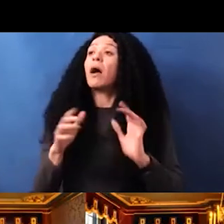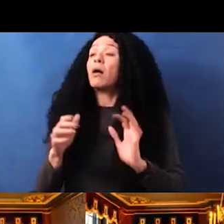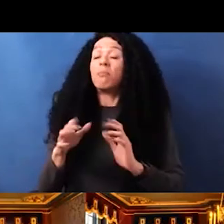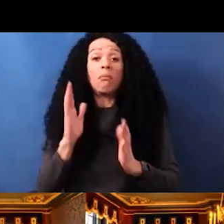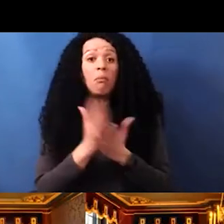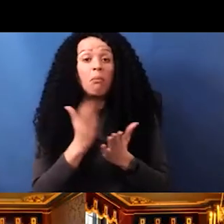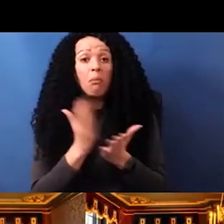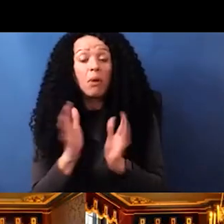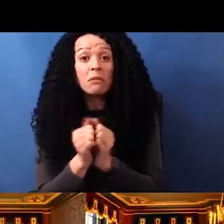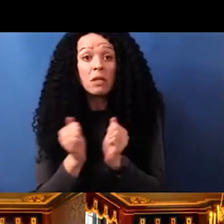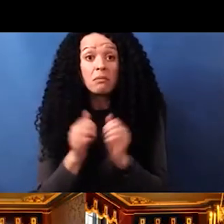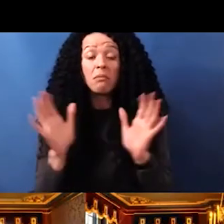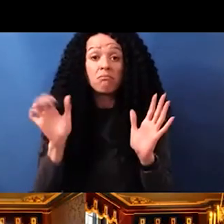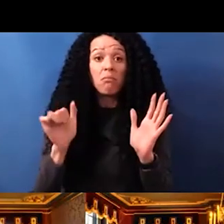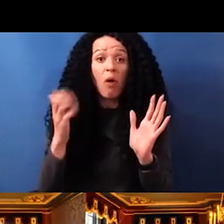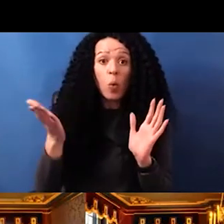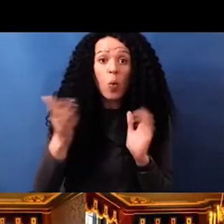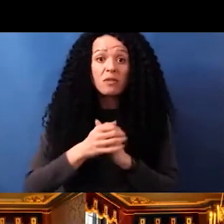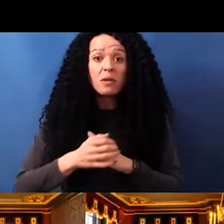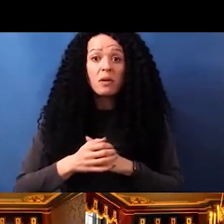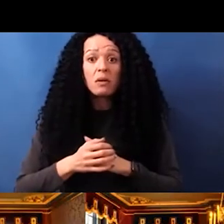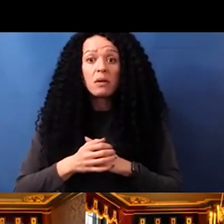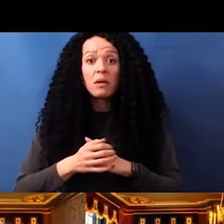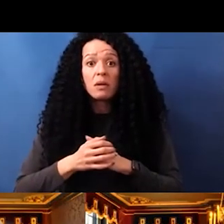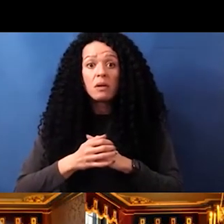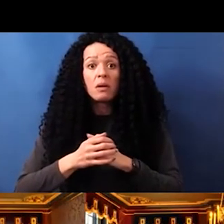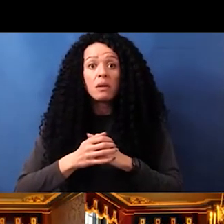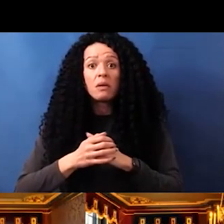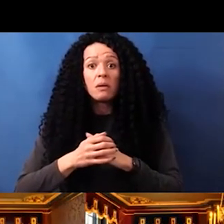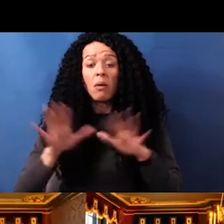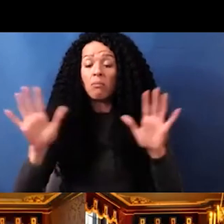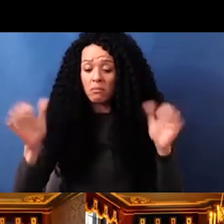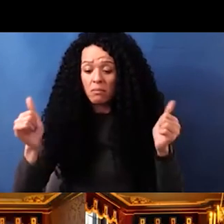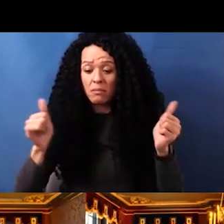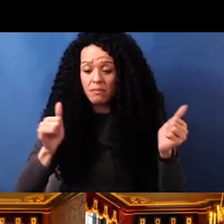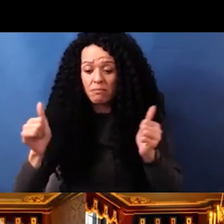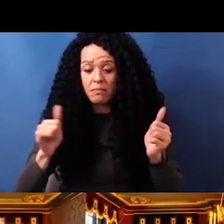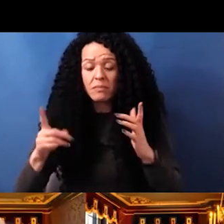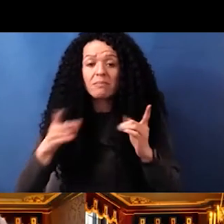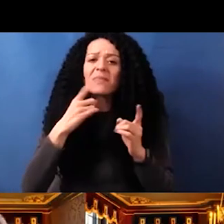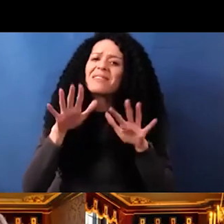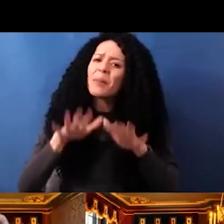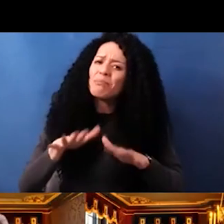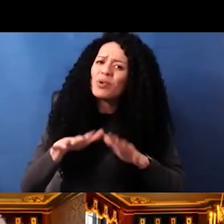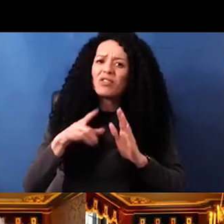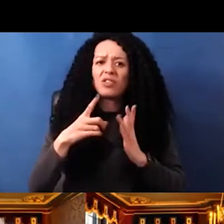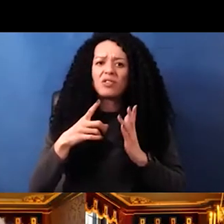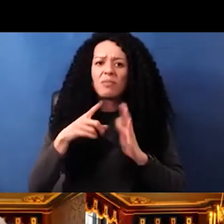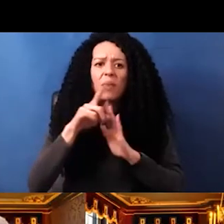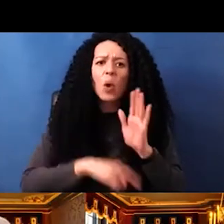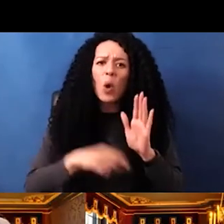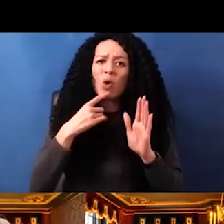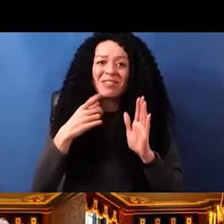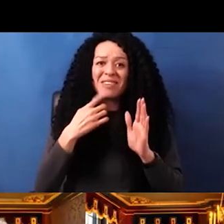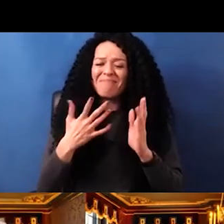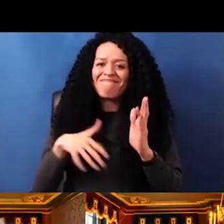Indeed. Yes, yes, of course. Yes. Marvellous. But the British laws are adverse to women,